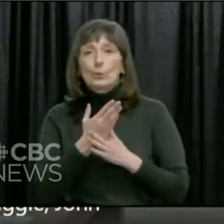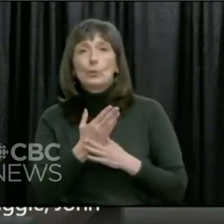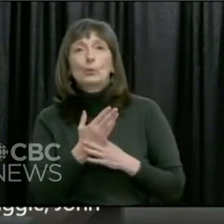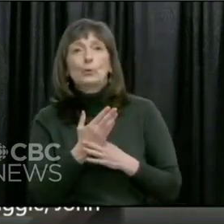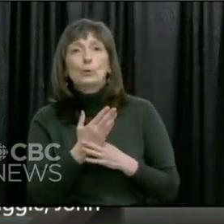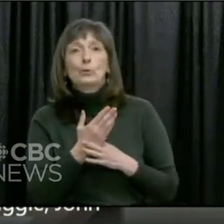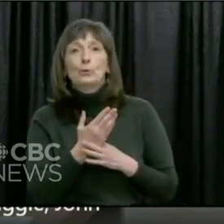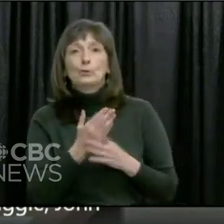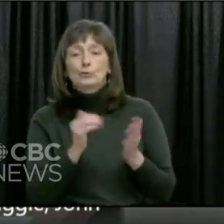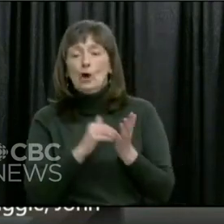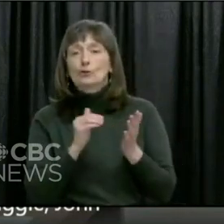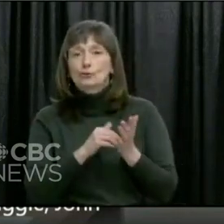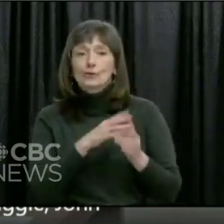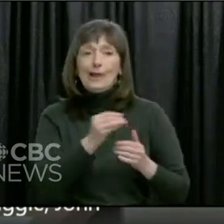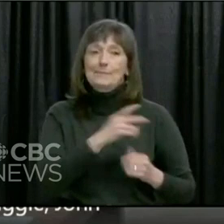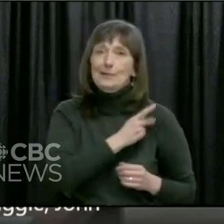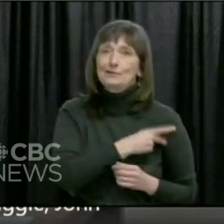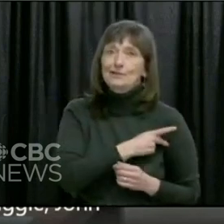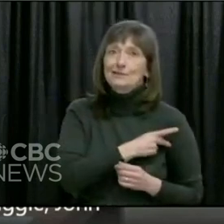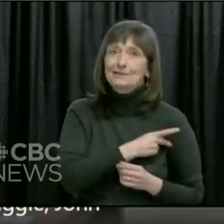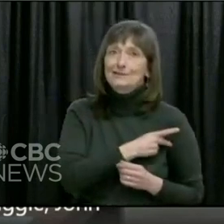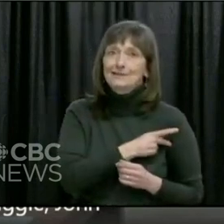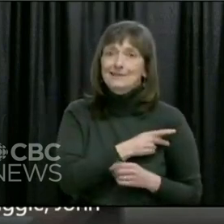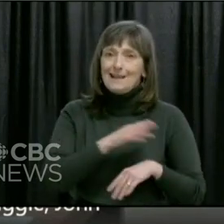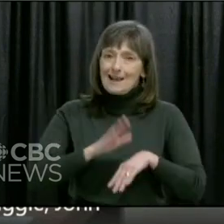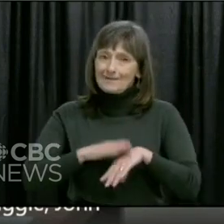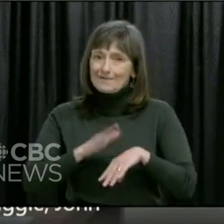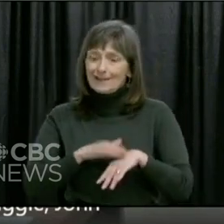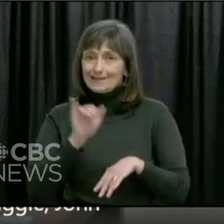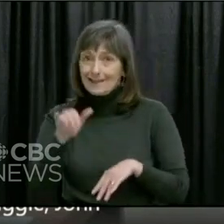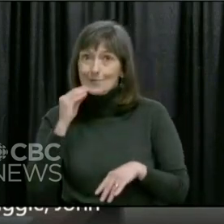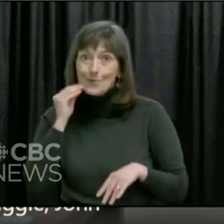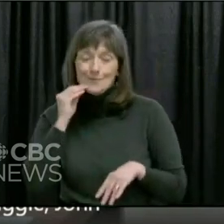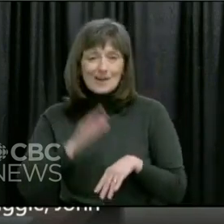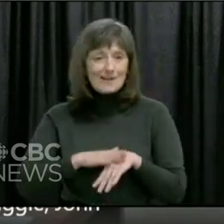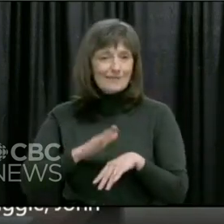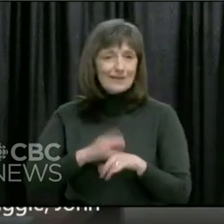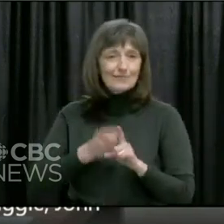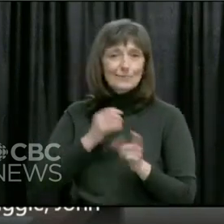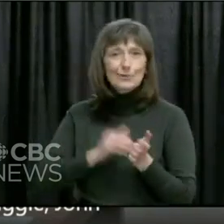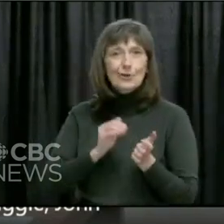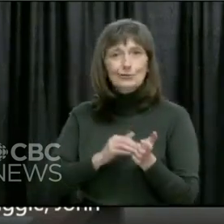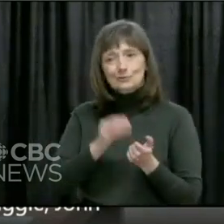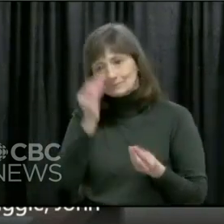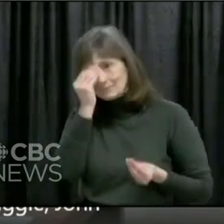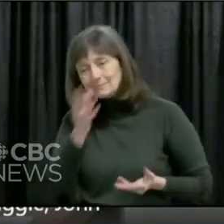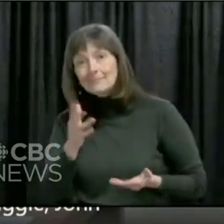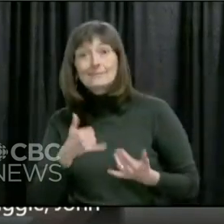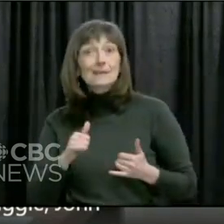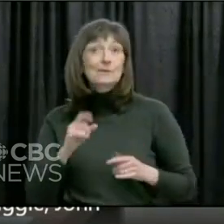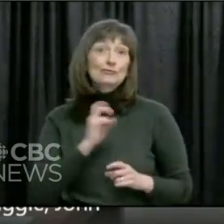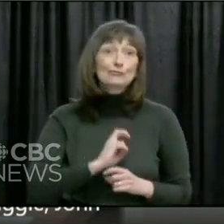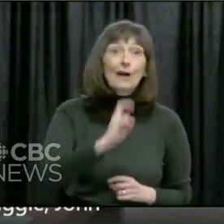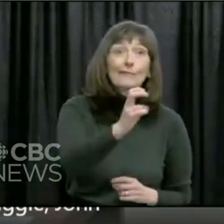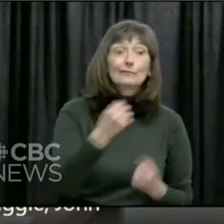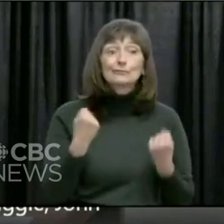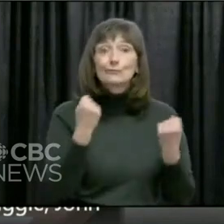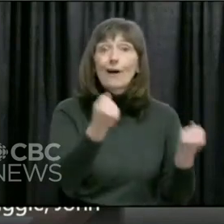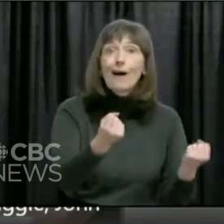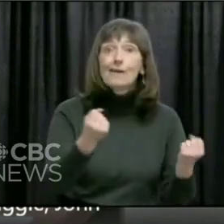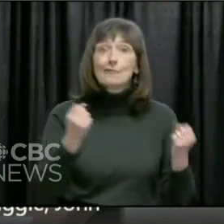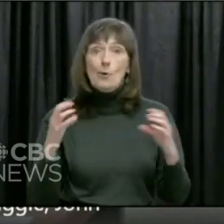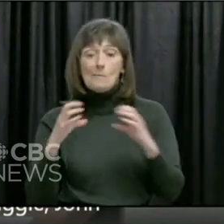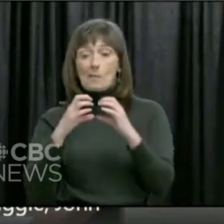Labradorians, whereby they could receive care and advice in their own homes and don't actually have to travel or burst their bubble. And